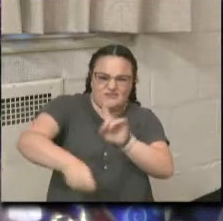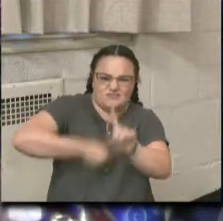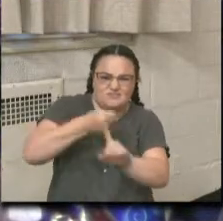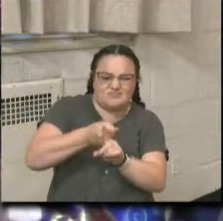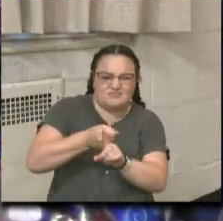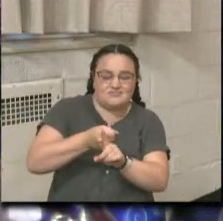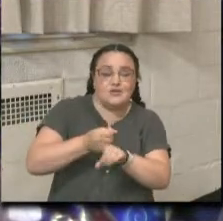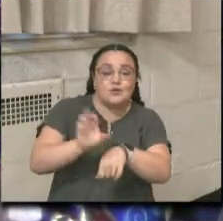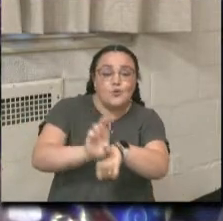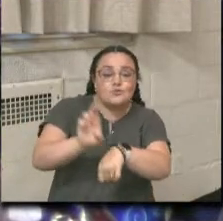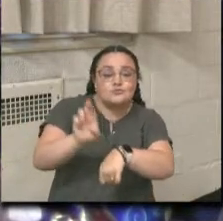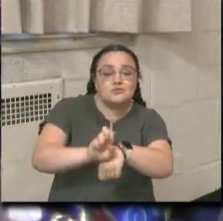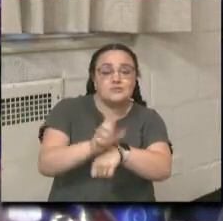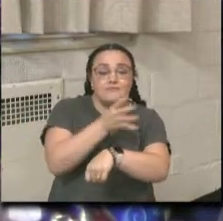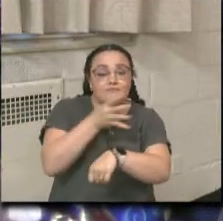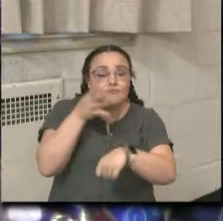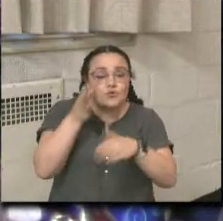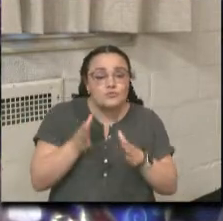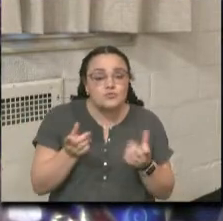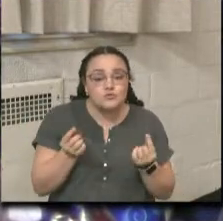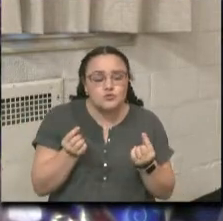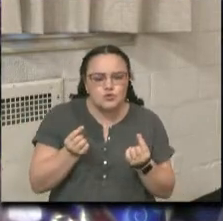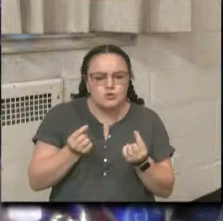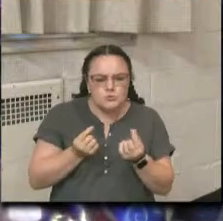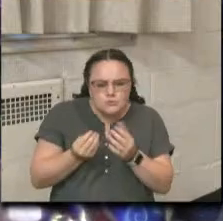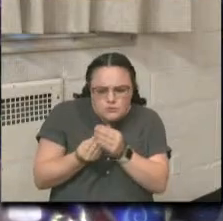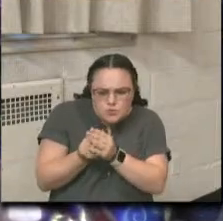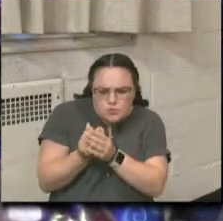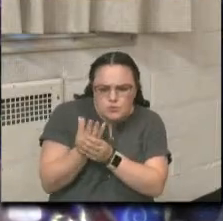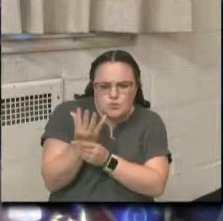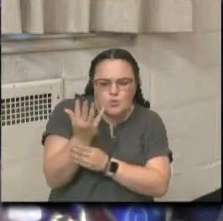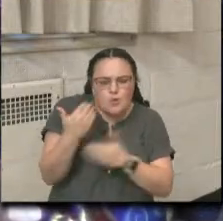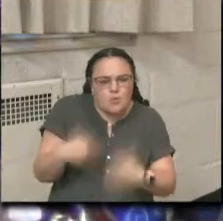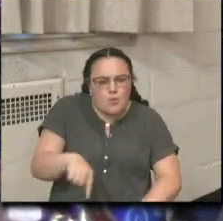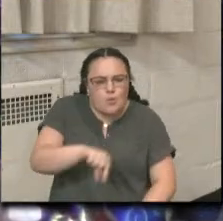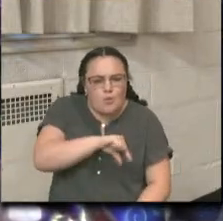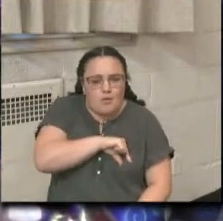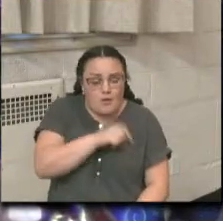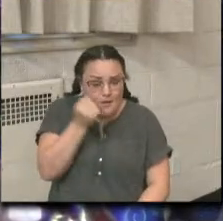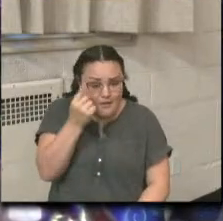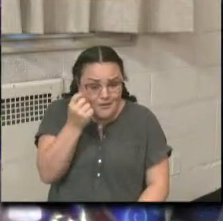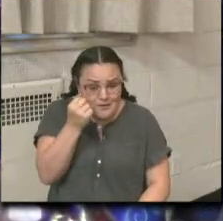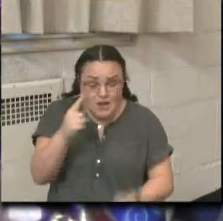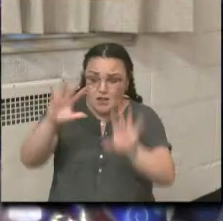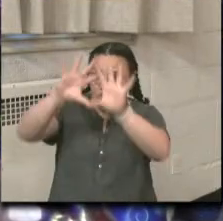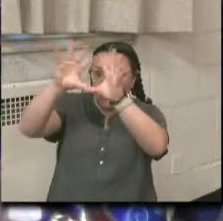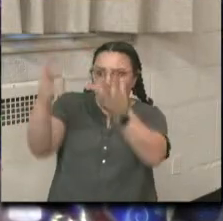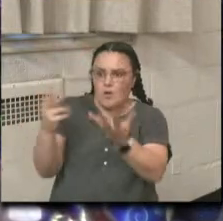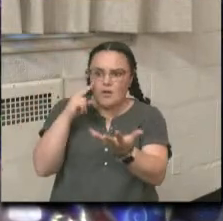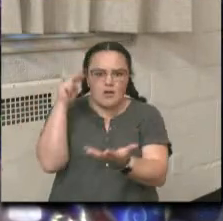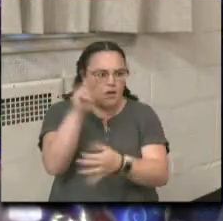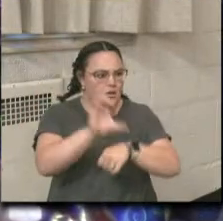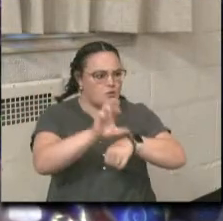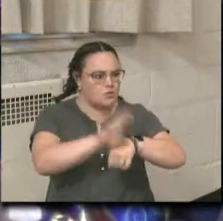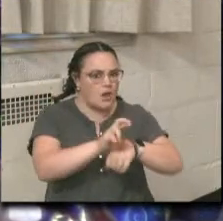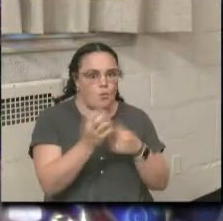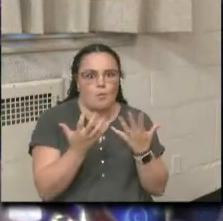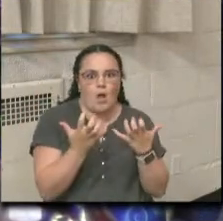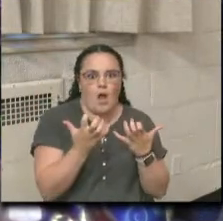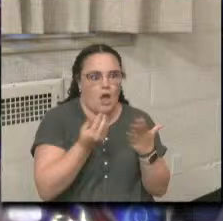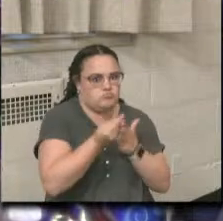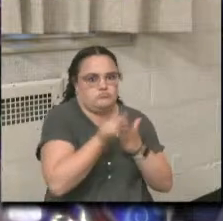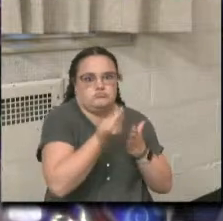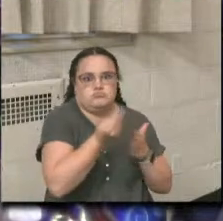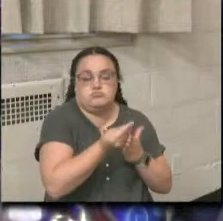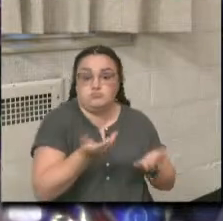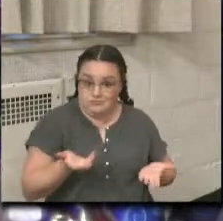grow high-quality coffee has made it one of the most sought-out-after beans globally. Let me